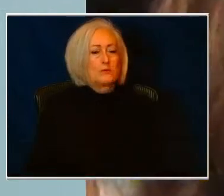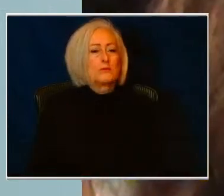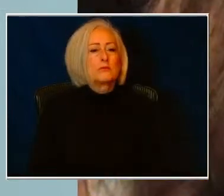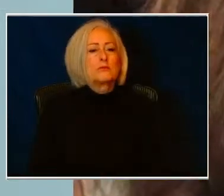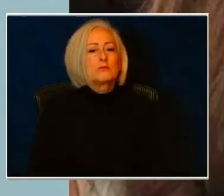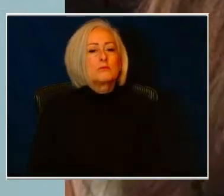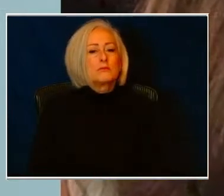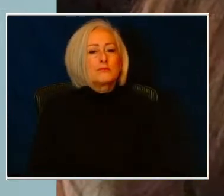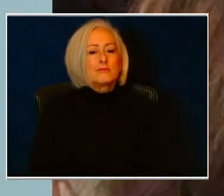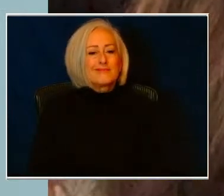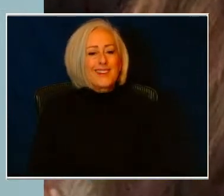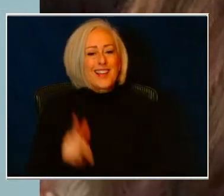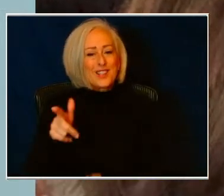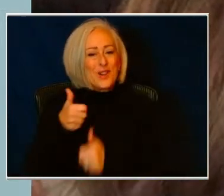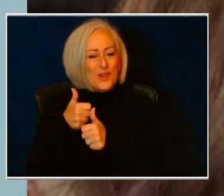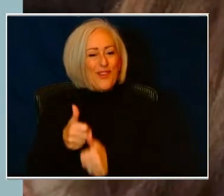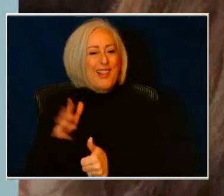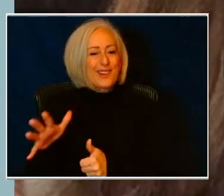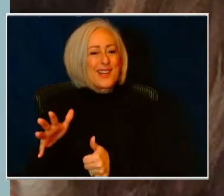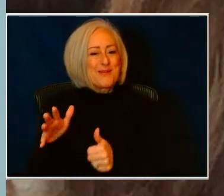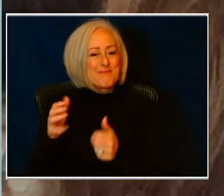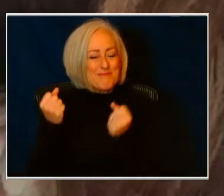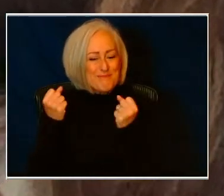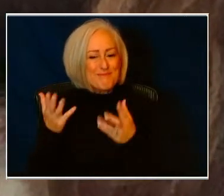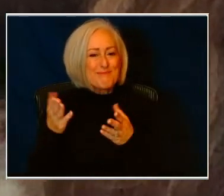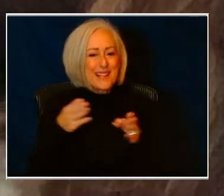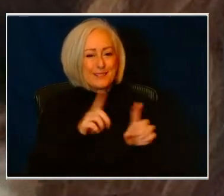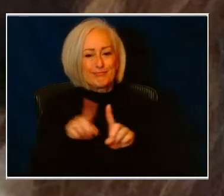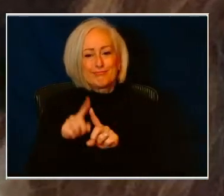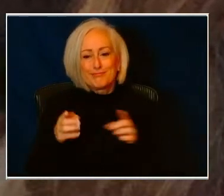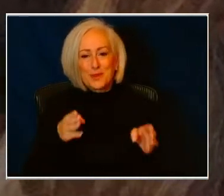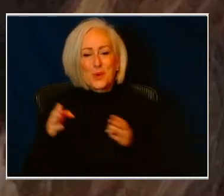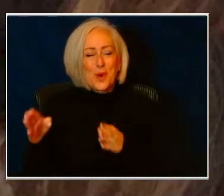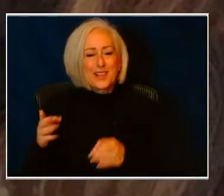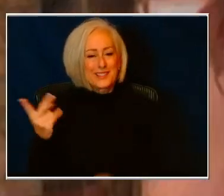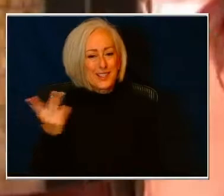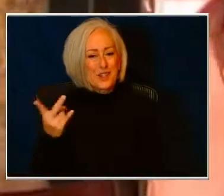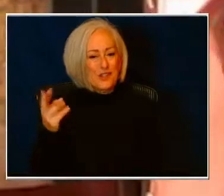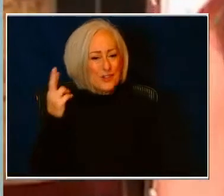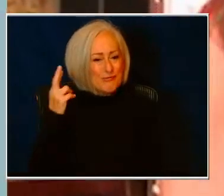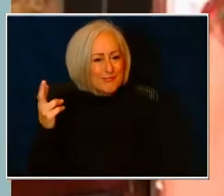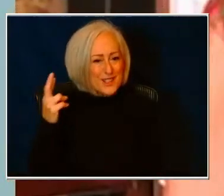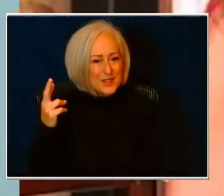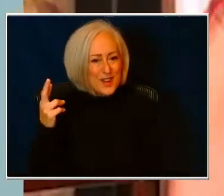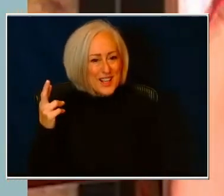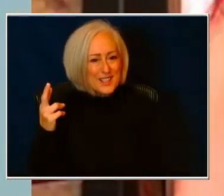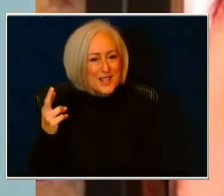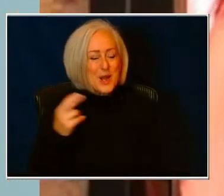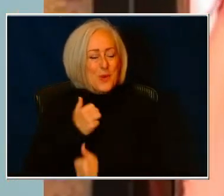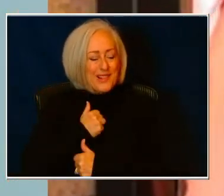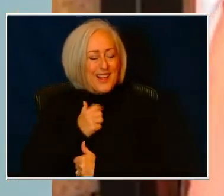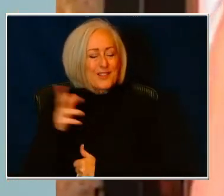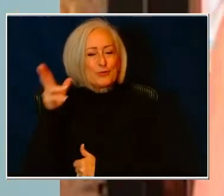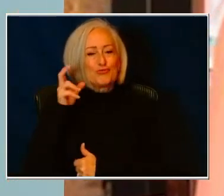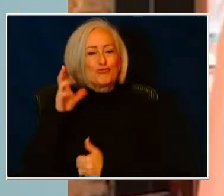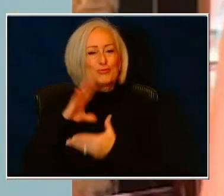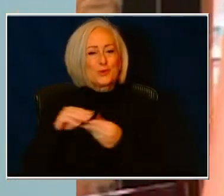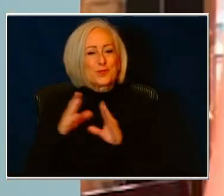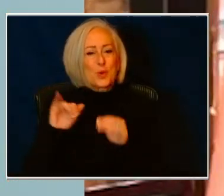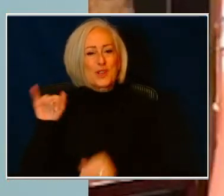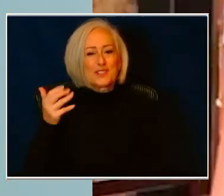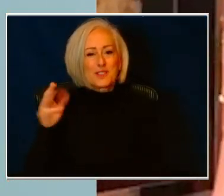so many ways. You're like best friends, and you talk about him a lot. We love hearing stories about Jim. But when did you first realize that there